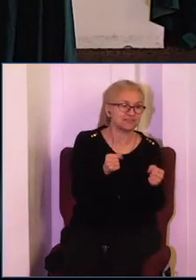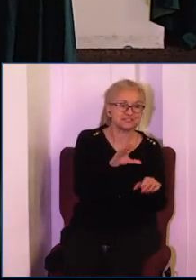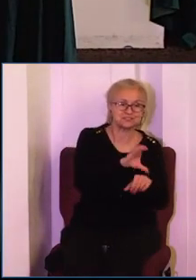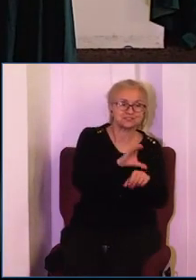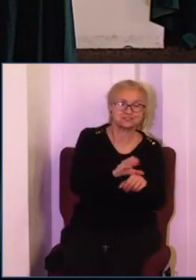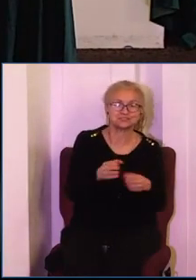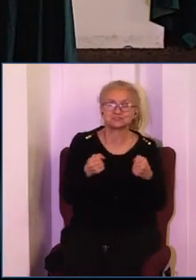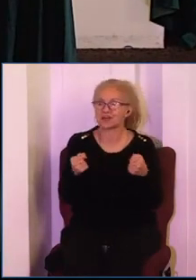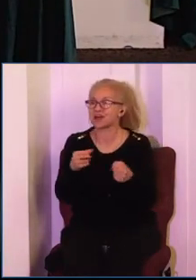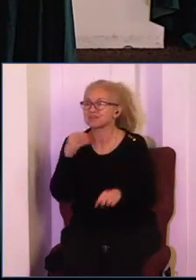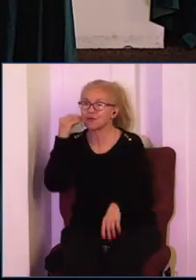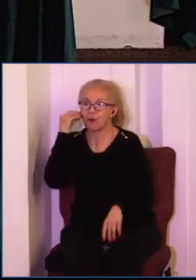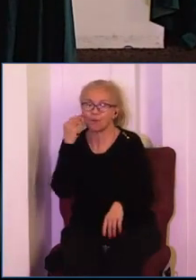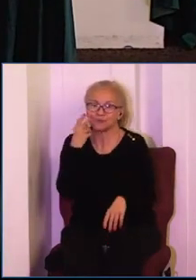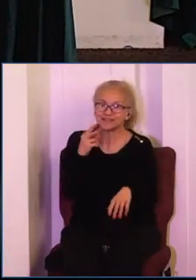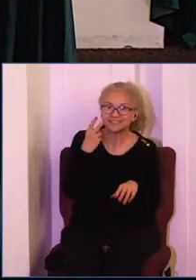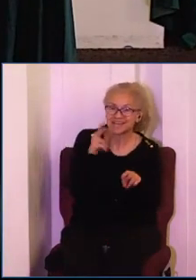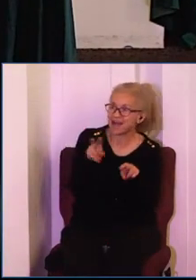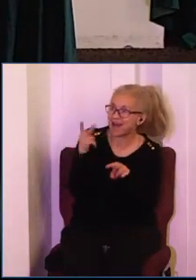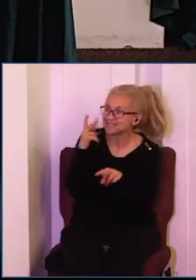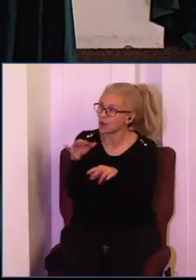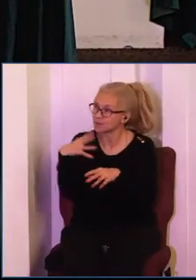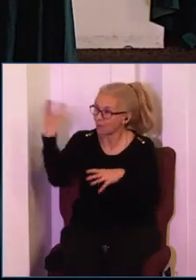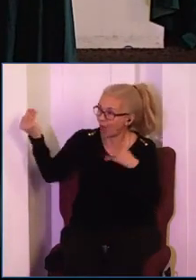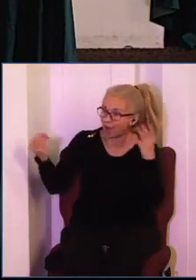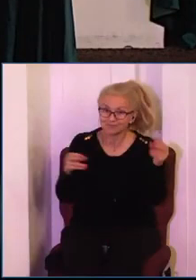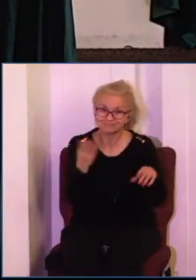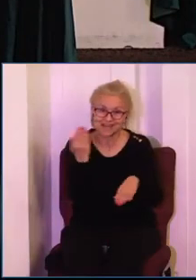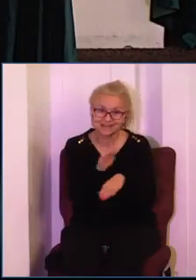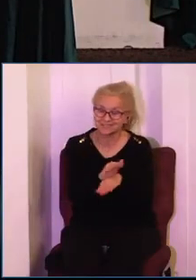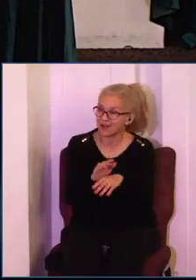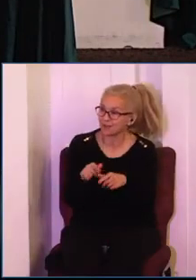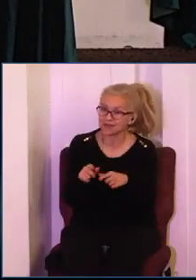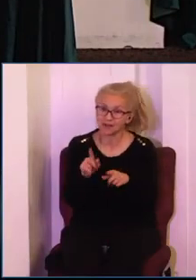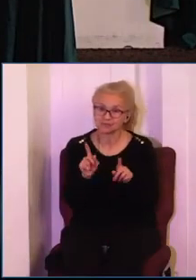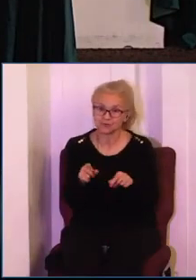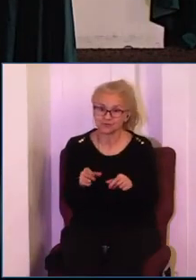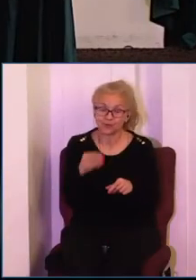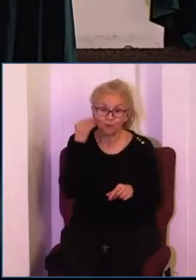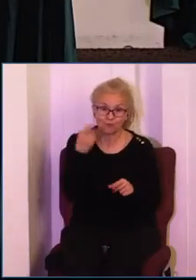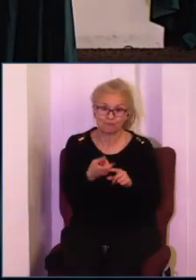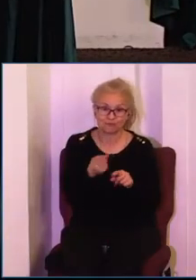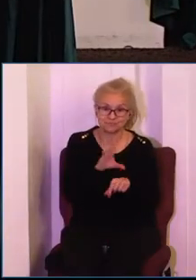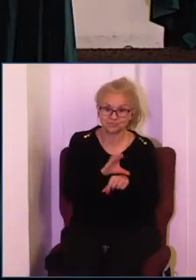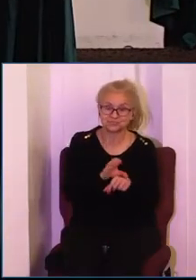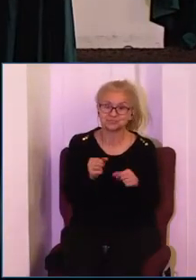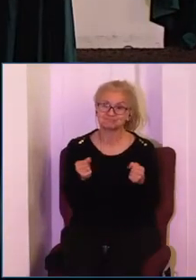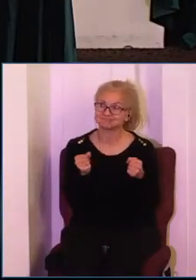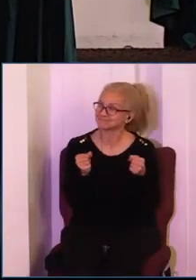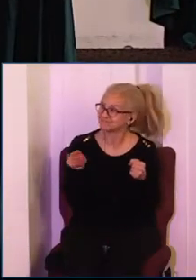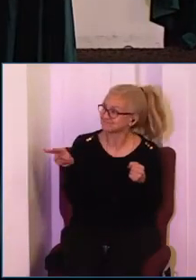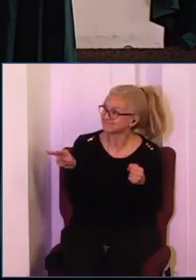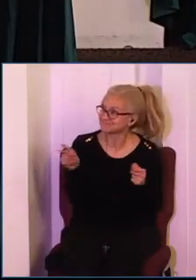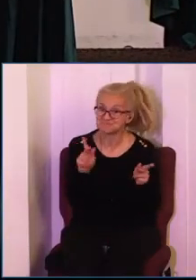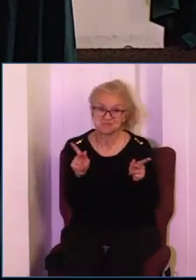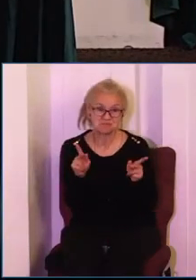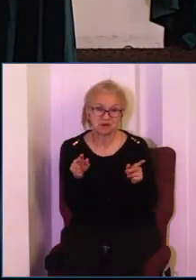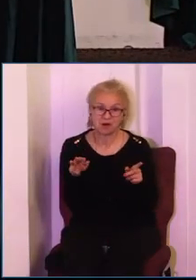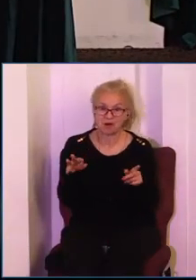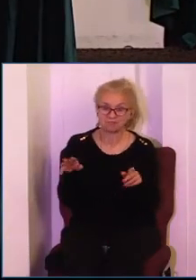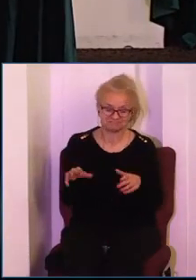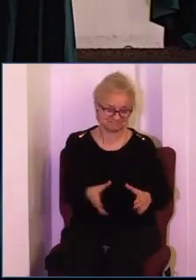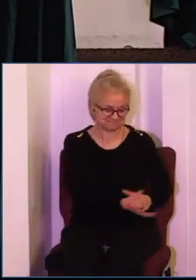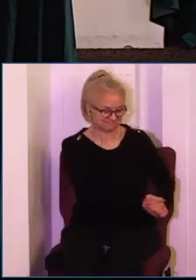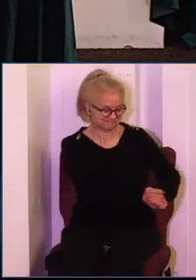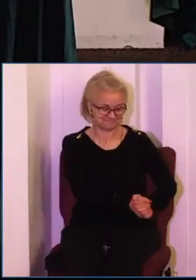get to see. I saw people out last night when I was going home from church. People walking hand